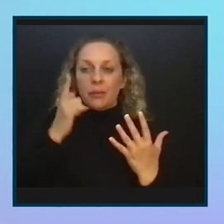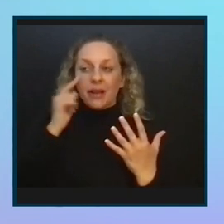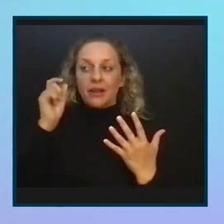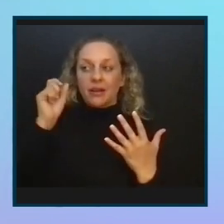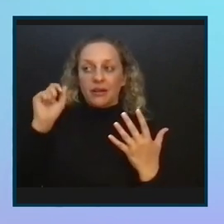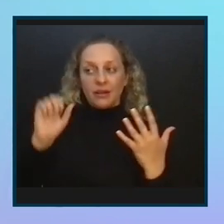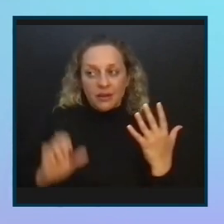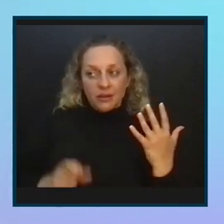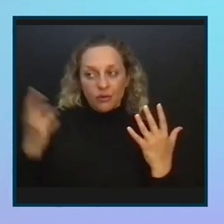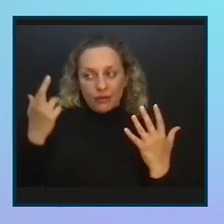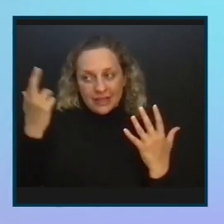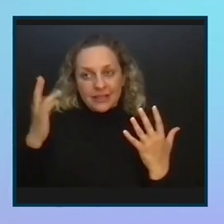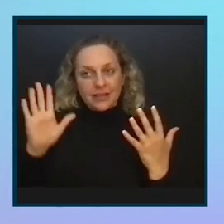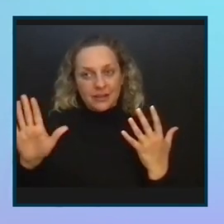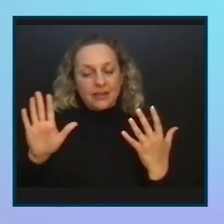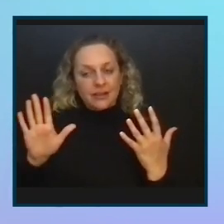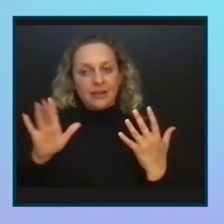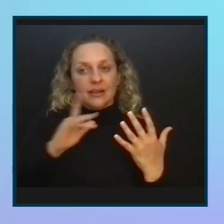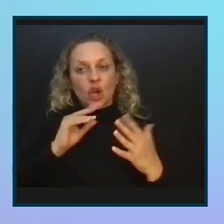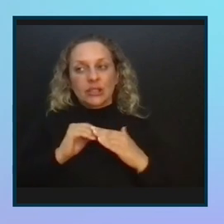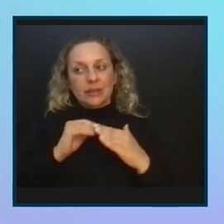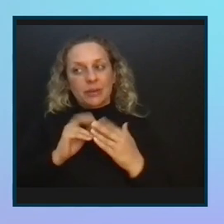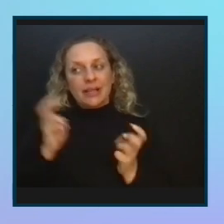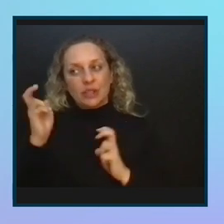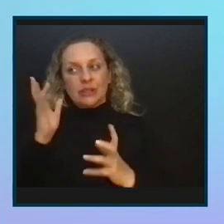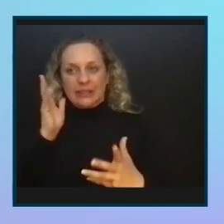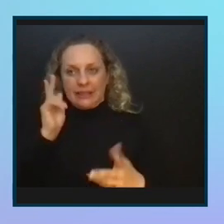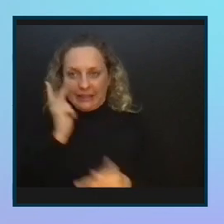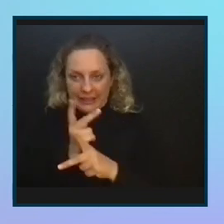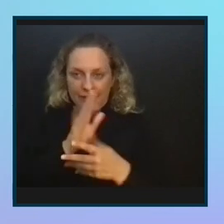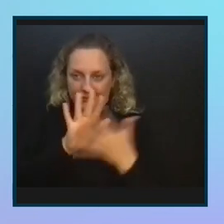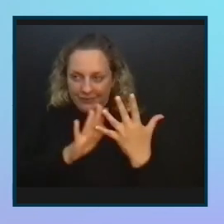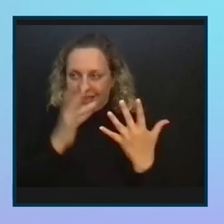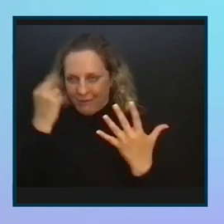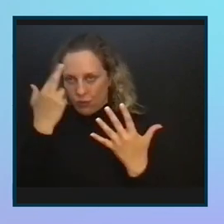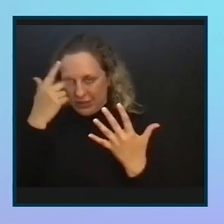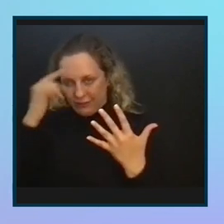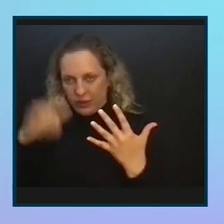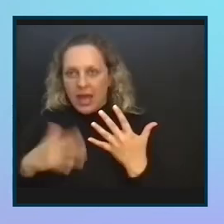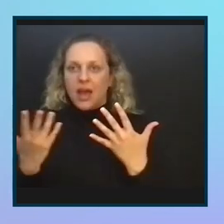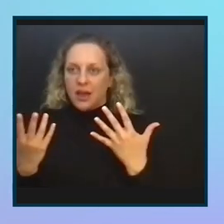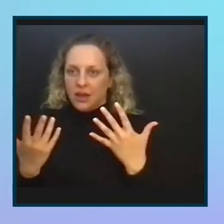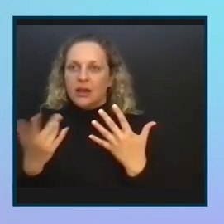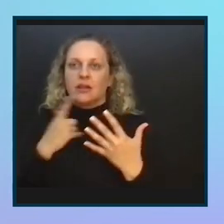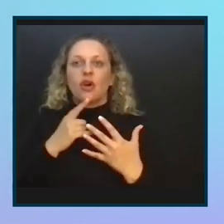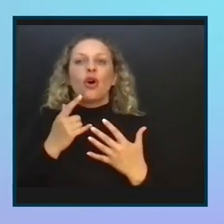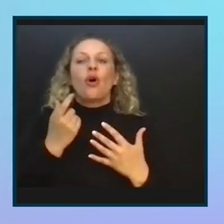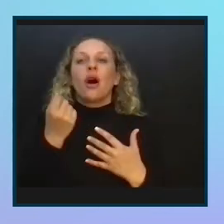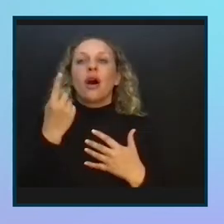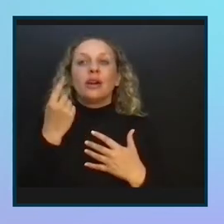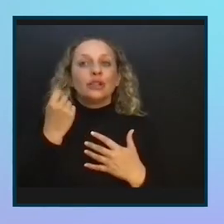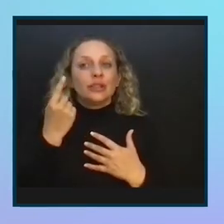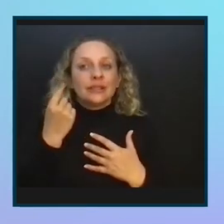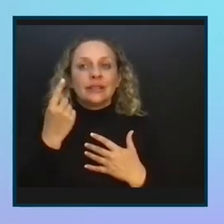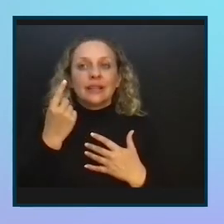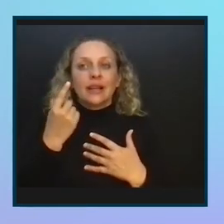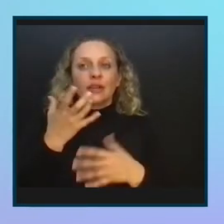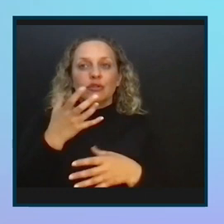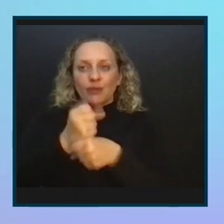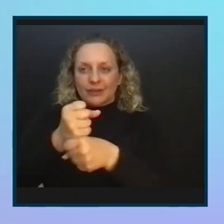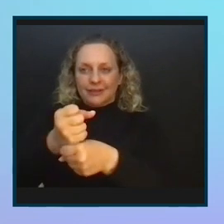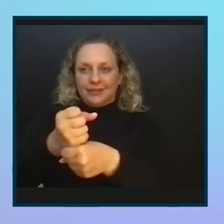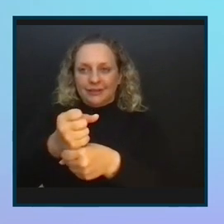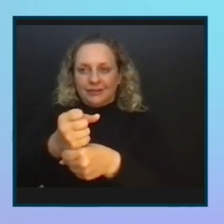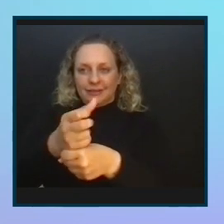Z reasons, you know, you're gonna cause accessibility issues. And so, it at the end of the day, it comes down to trust that people are